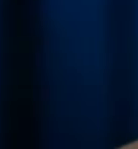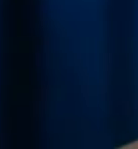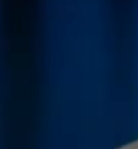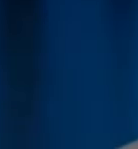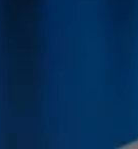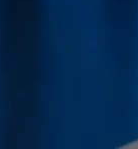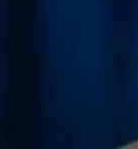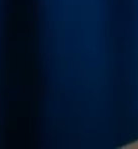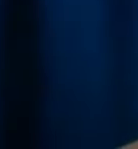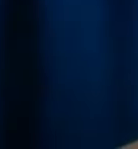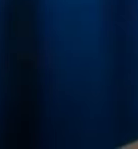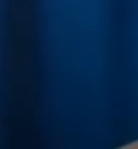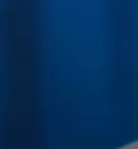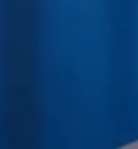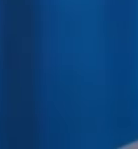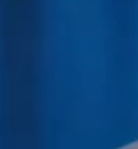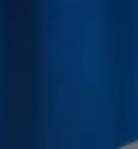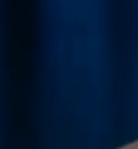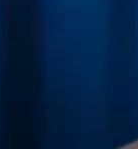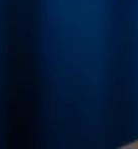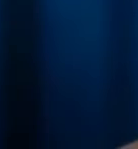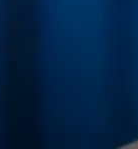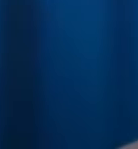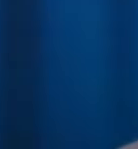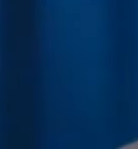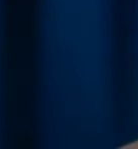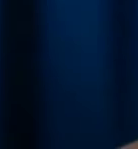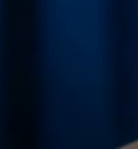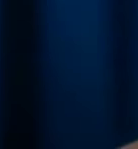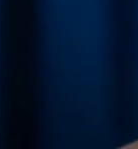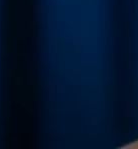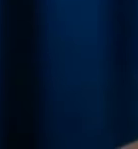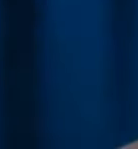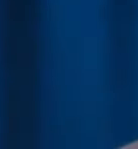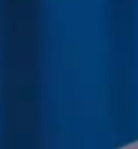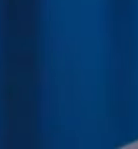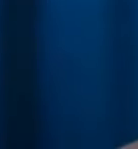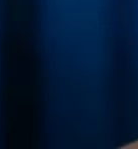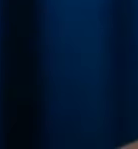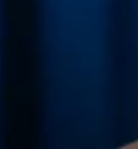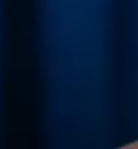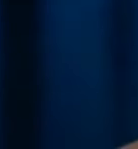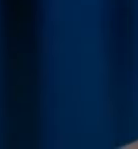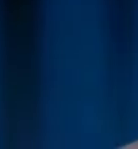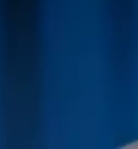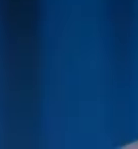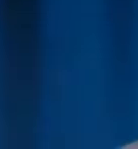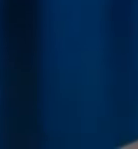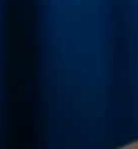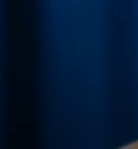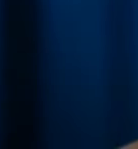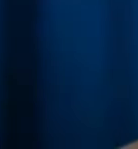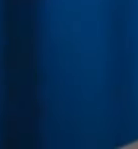an oversimplified understanding of life, but that pushed me to ensuring that there was excellence in every endeavor that I